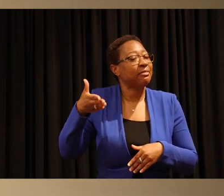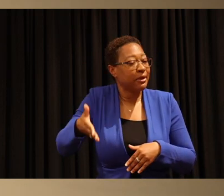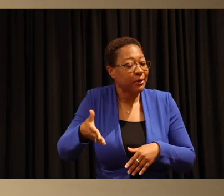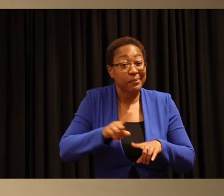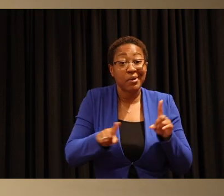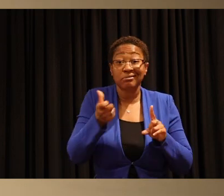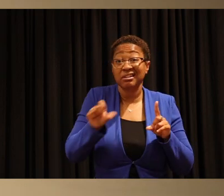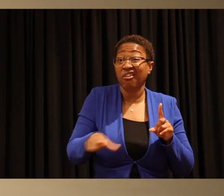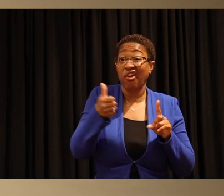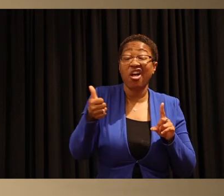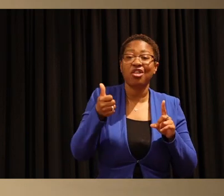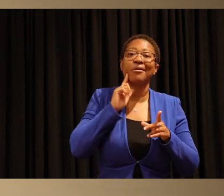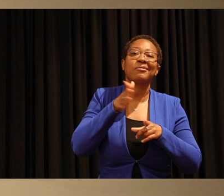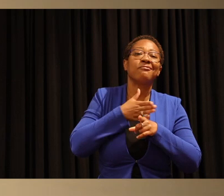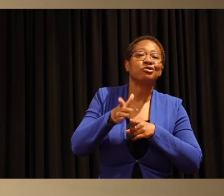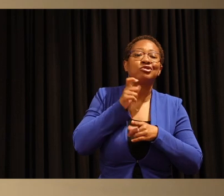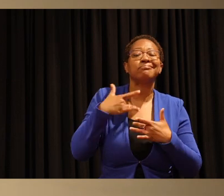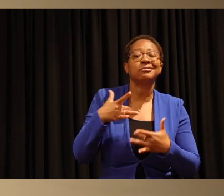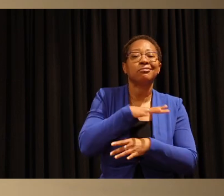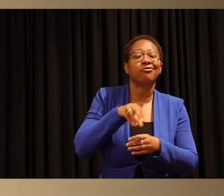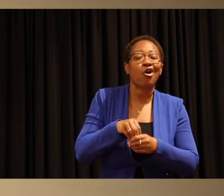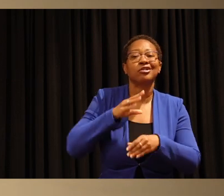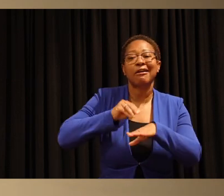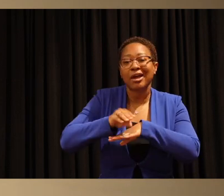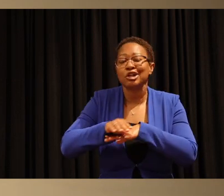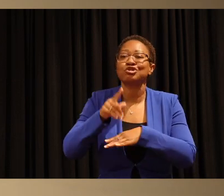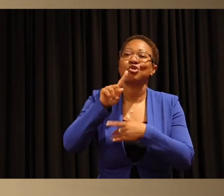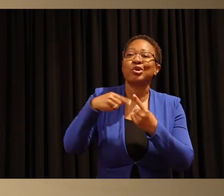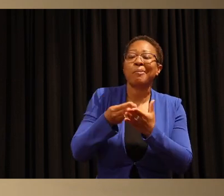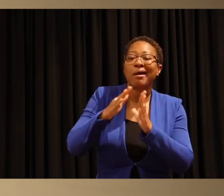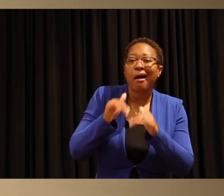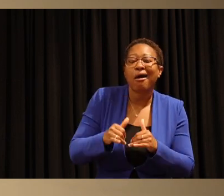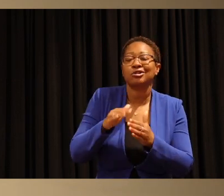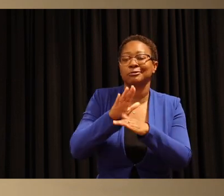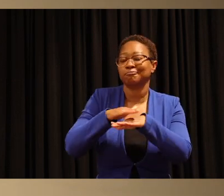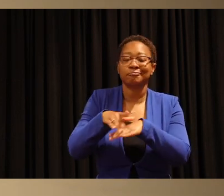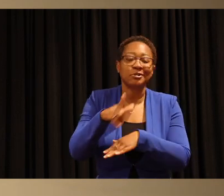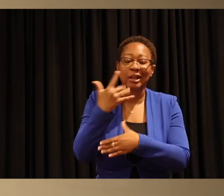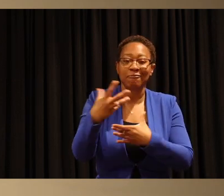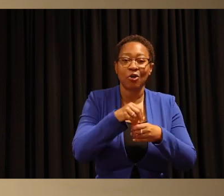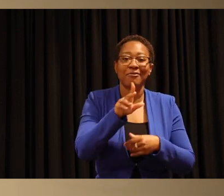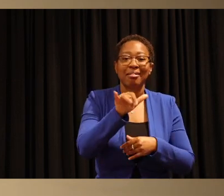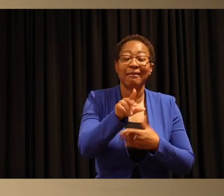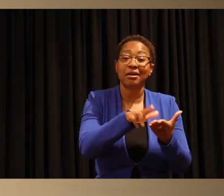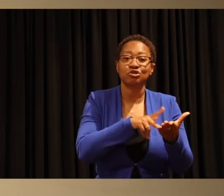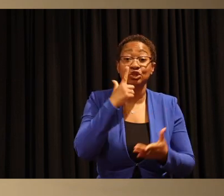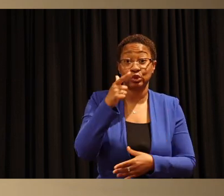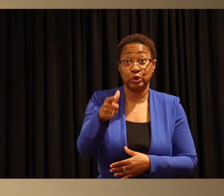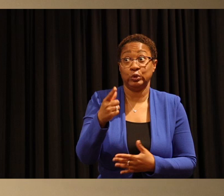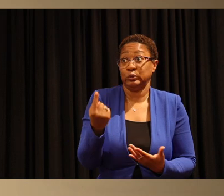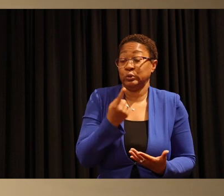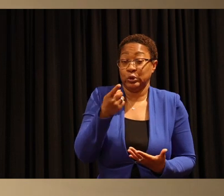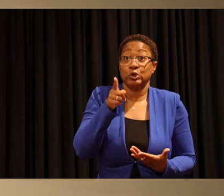but any of the other professionals that would help advise you in that transaction, they're not part of it. So you're on your own.